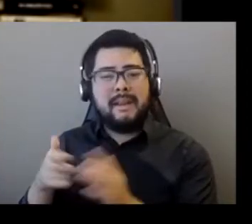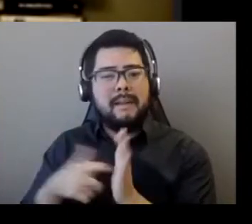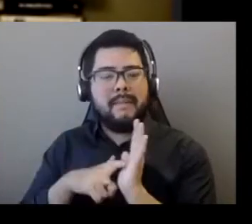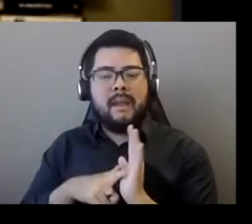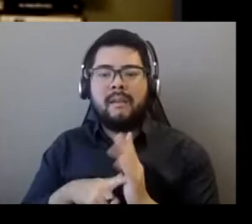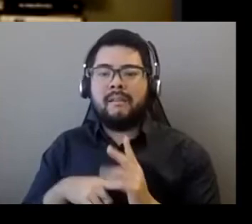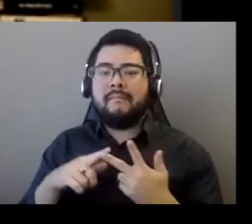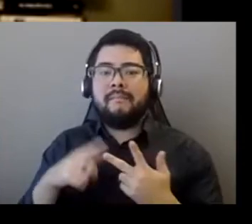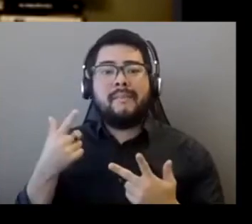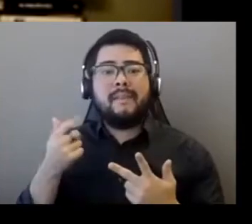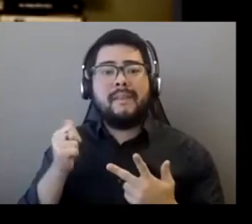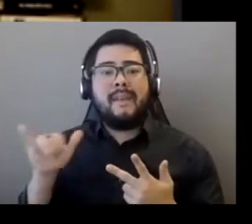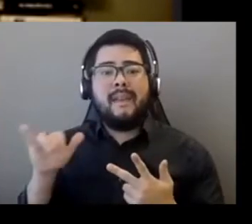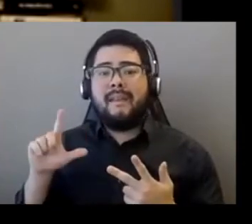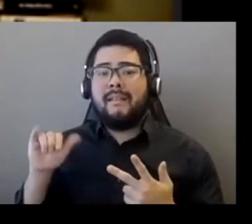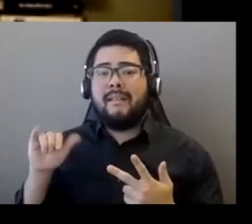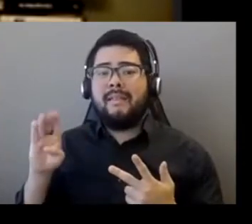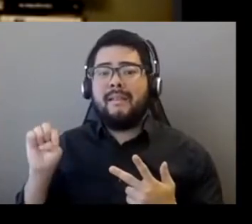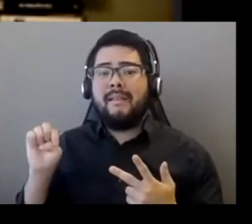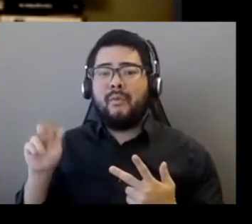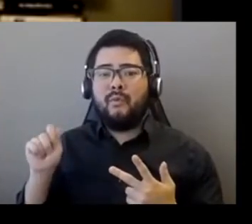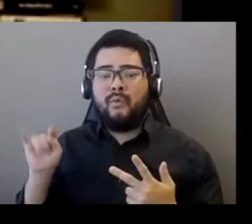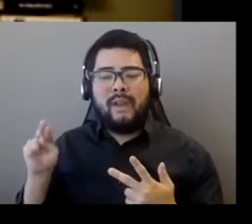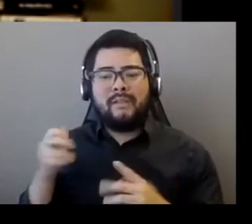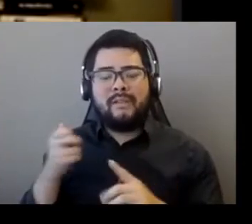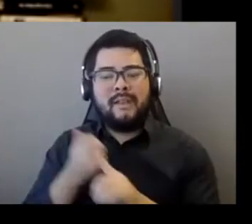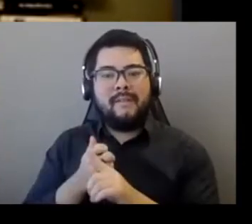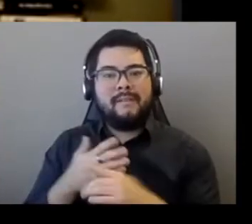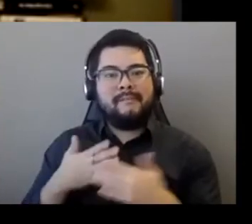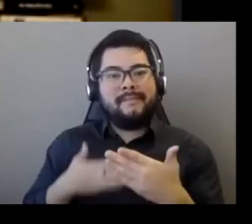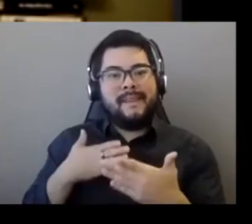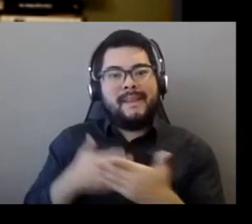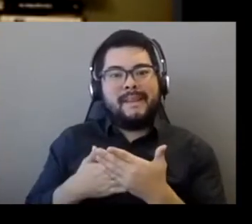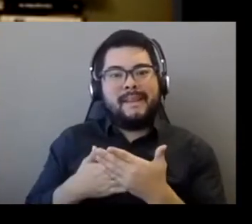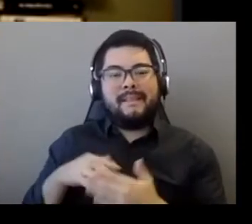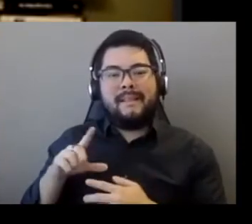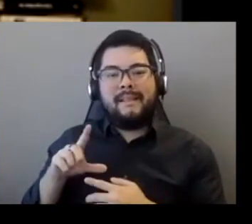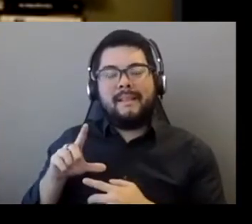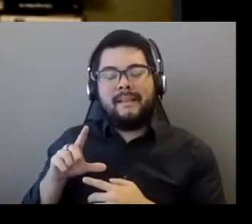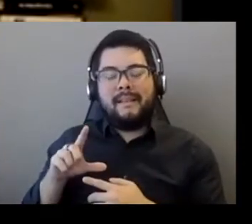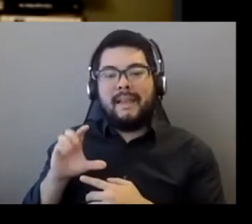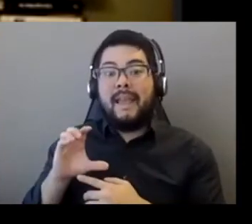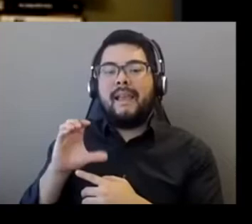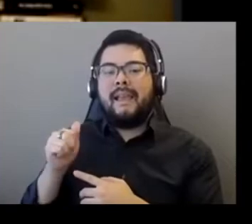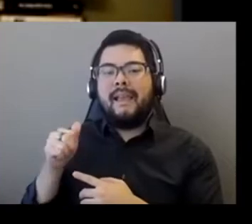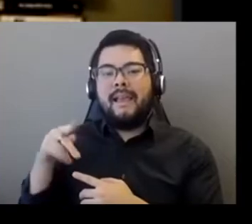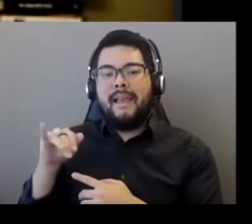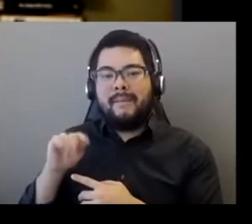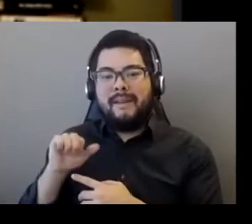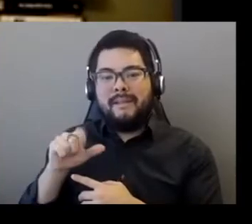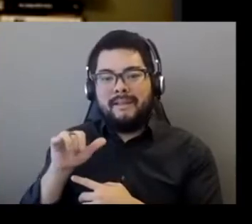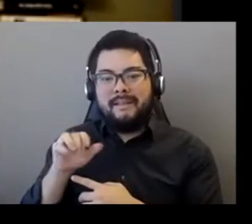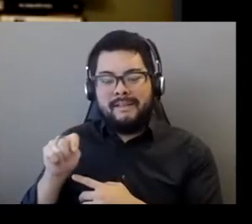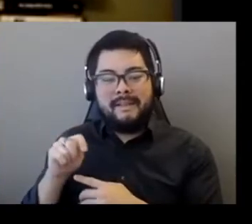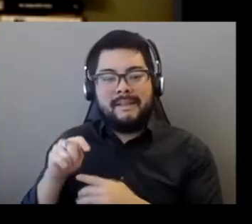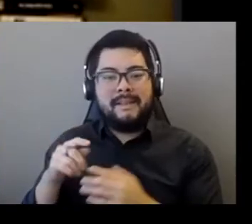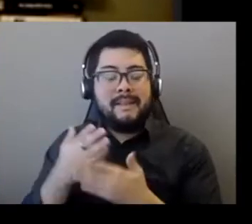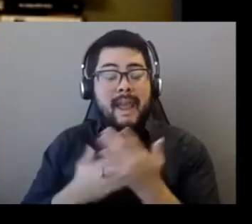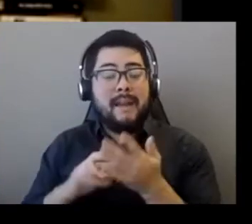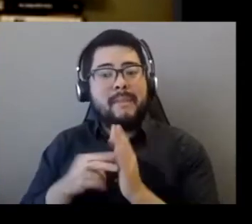Gay liberation has an anti-capitalist side to it. Gay liberation wasn't about, having,